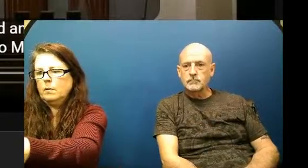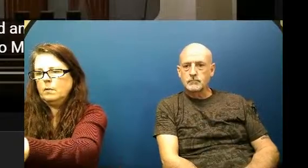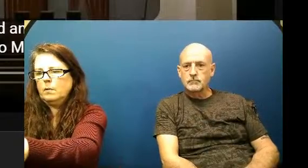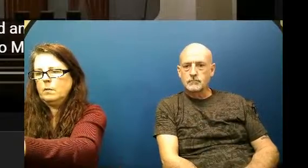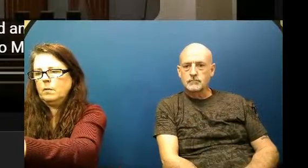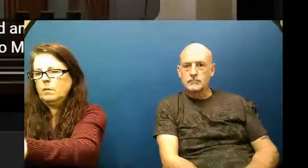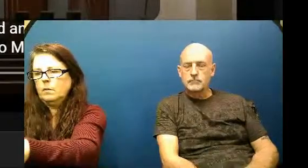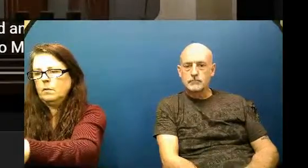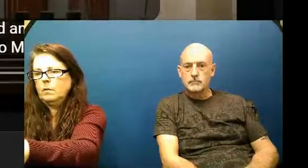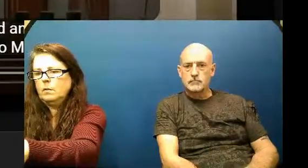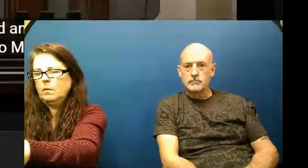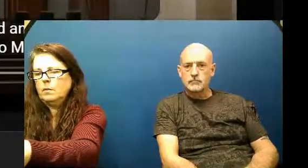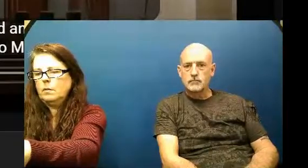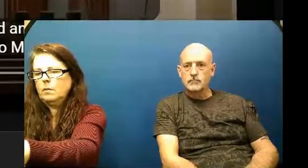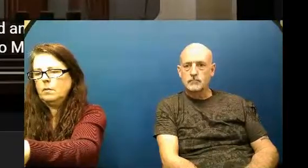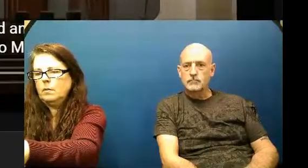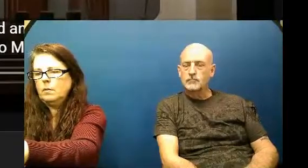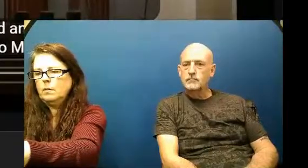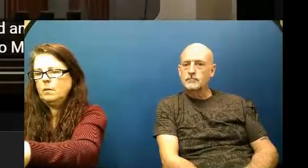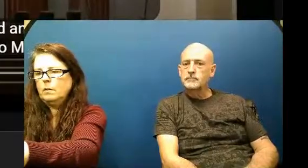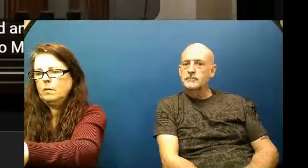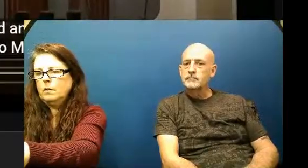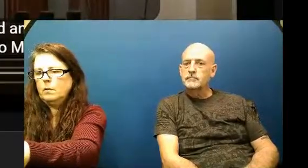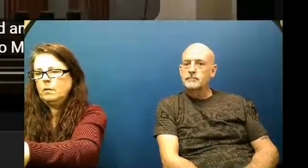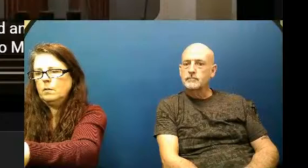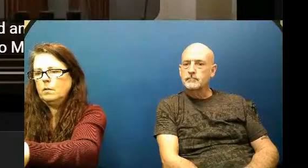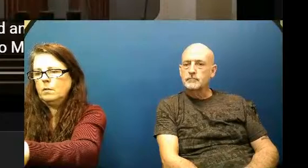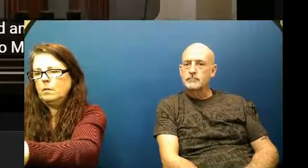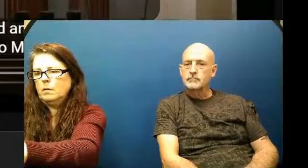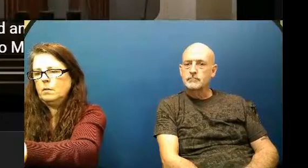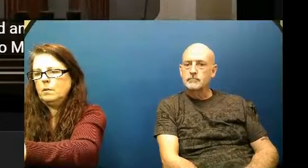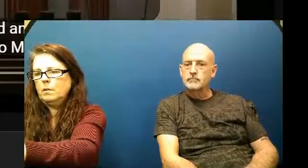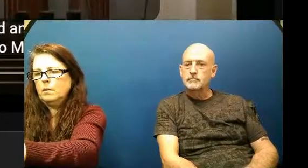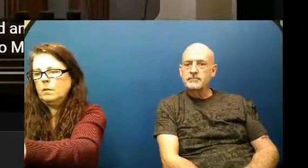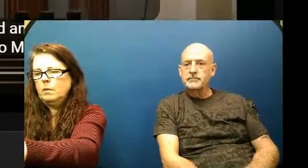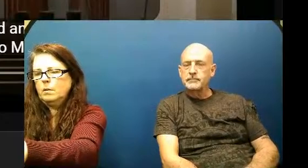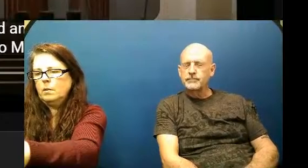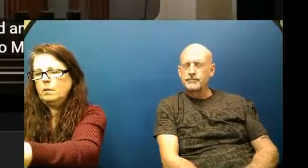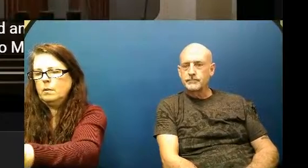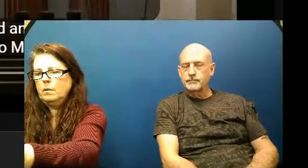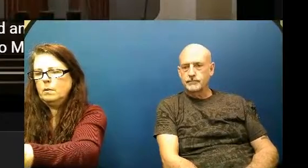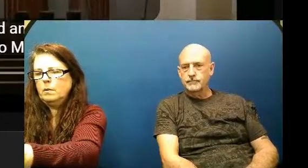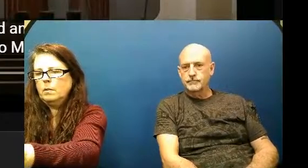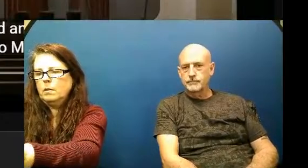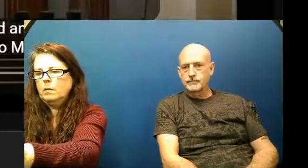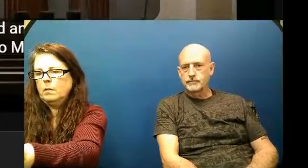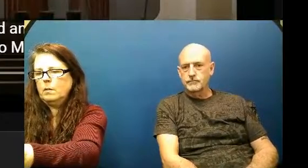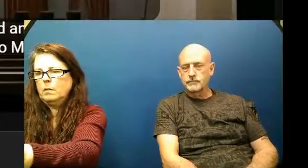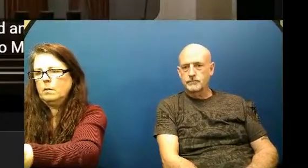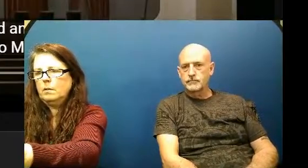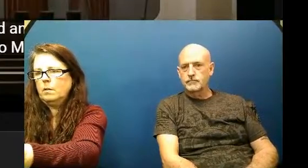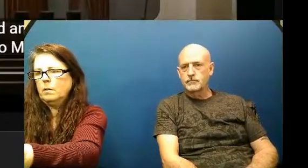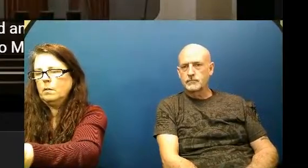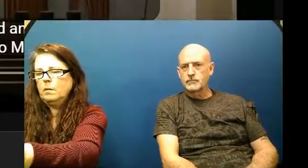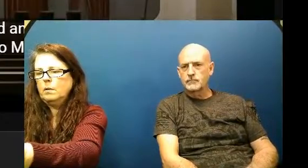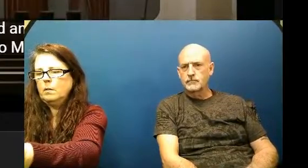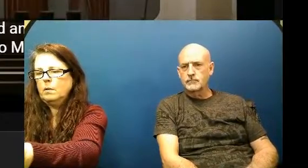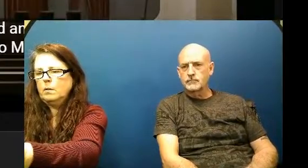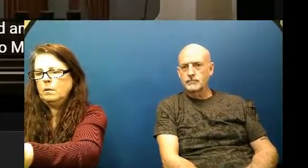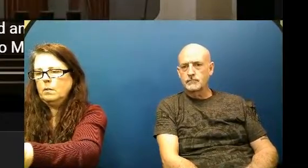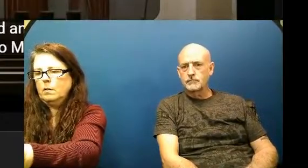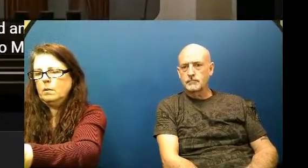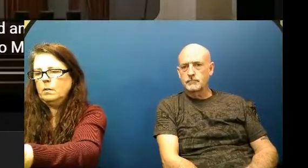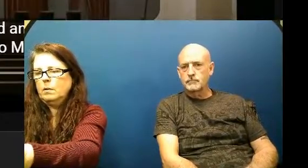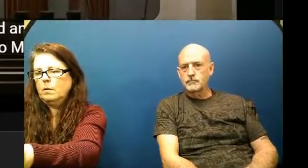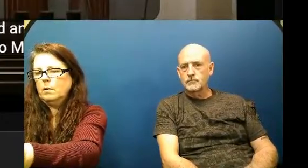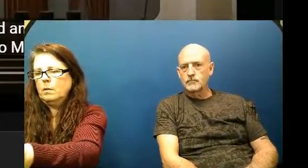Washington Post rights. Maybe what they could do is come in and say, you need to disclose the fact that you're under this amount of coercion, so that the people who are